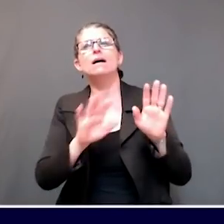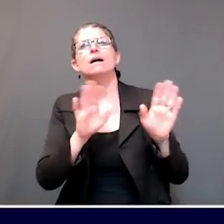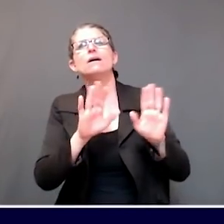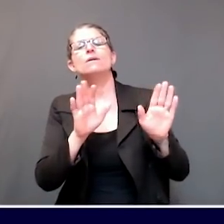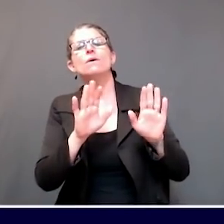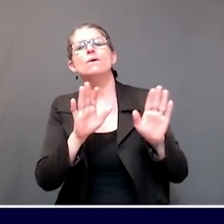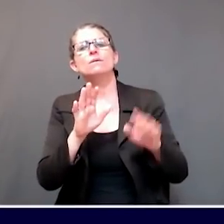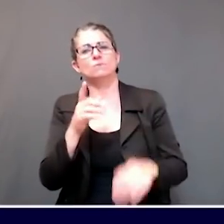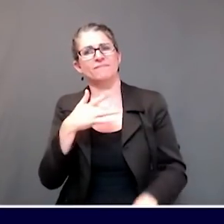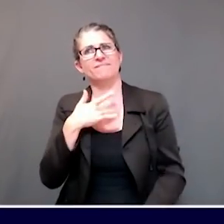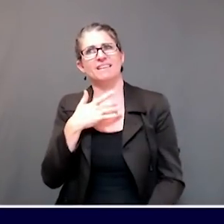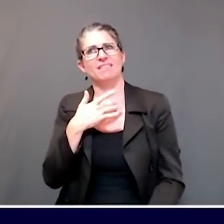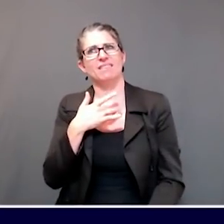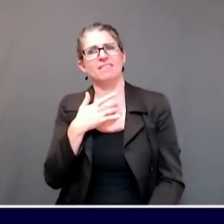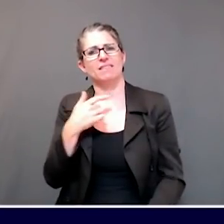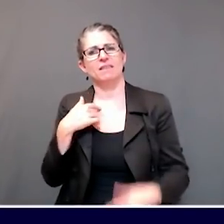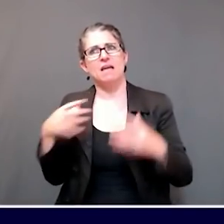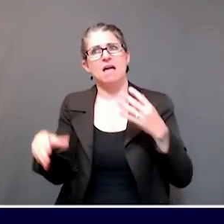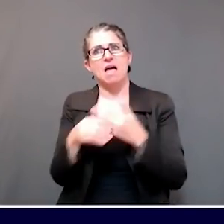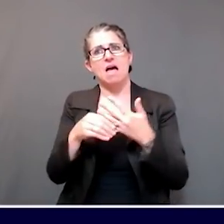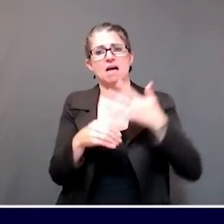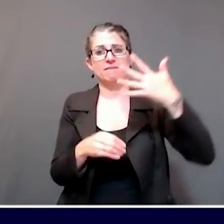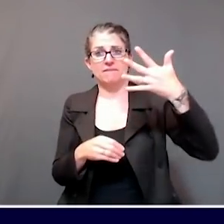here? today?